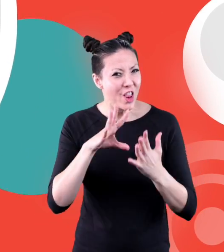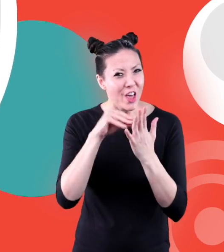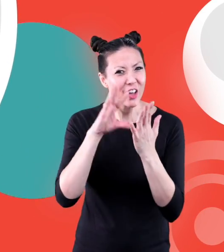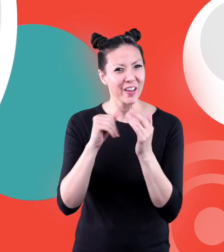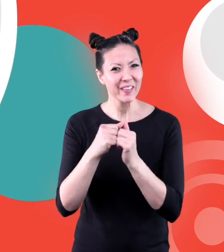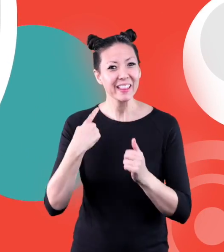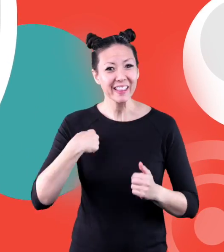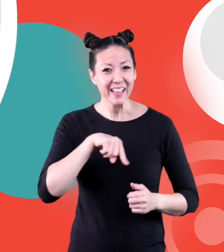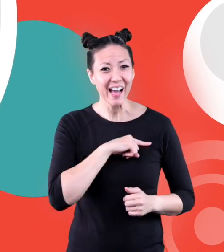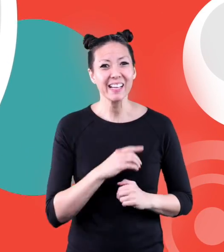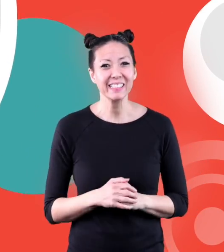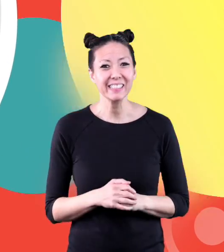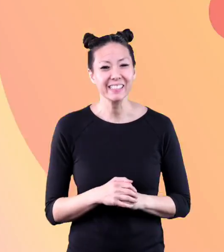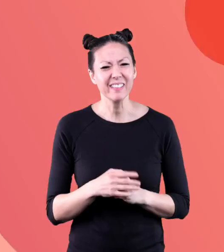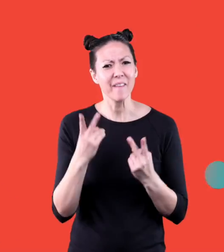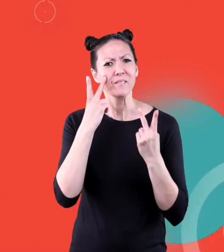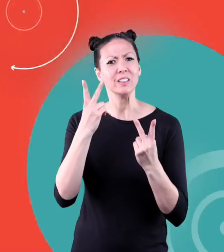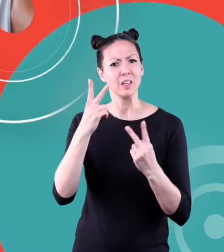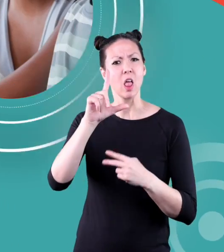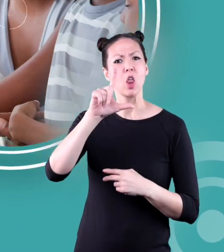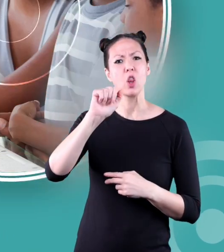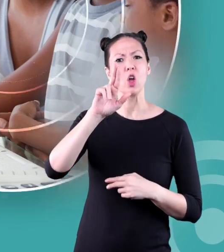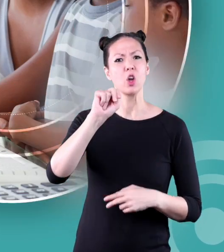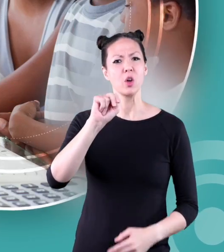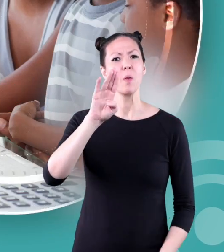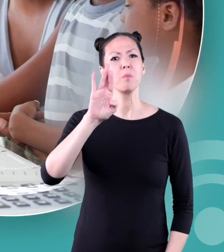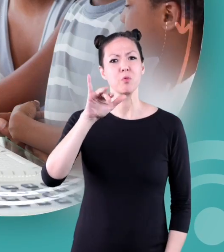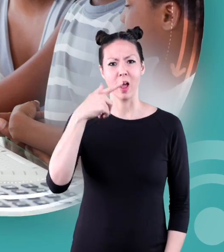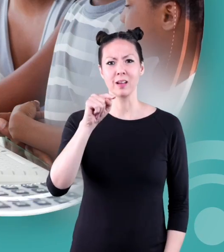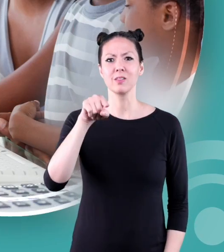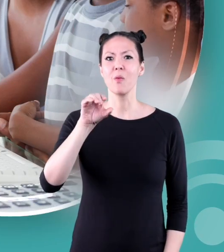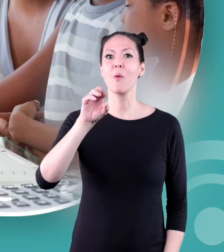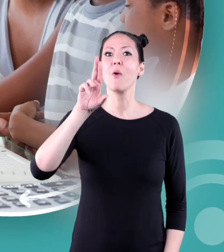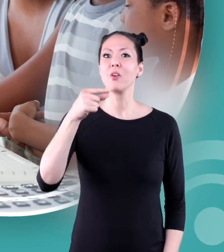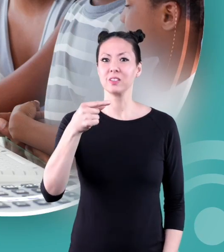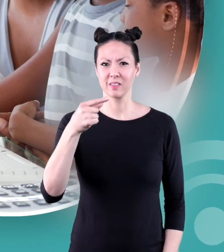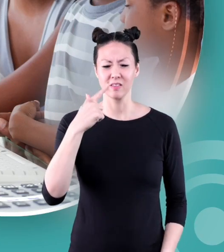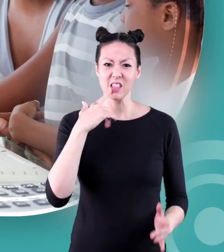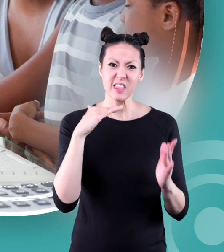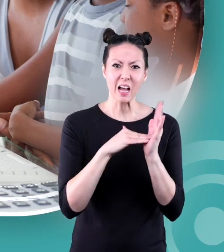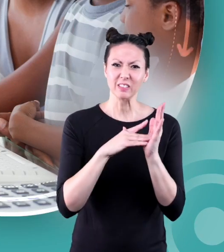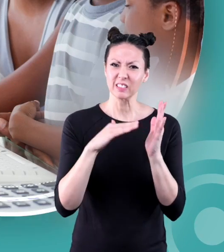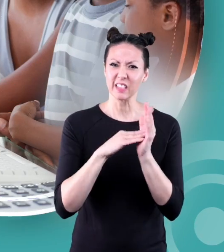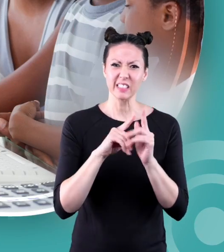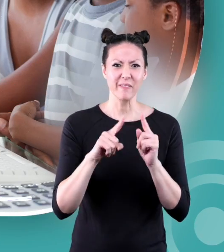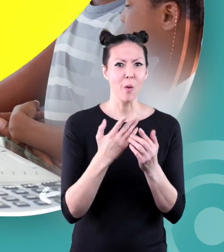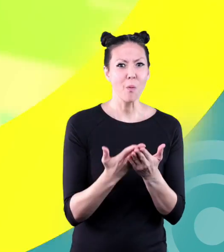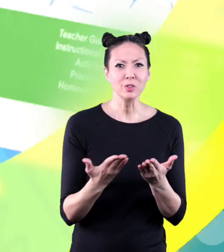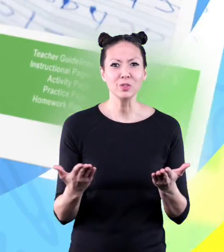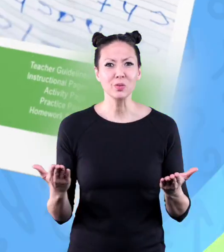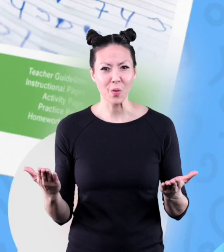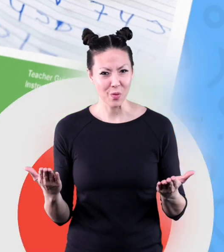with us. Visit us at learnbright.org for thousands of free